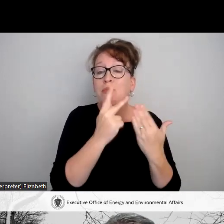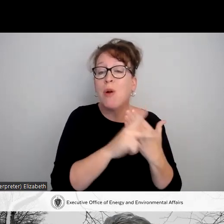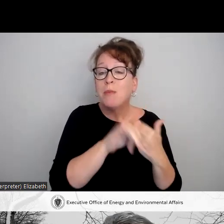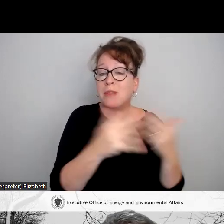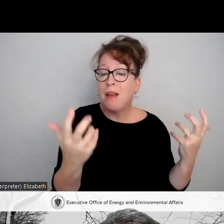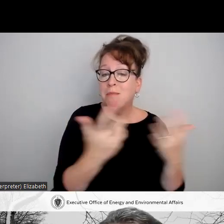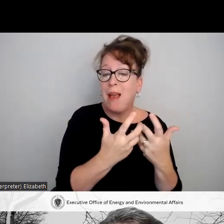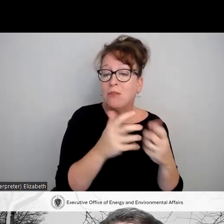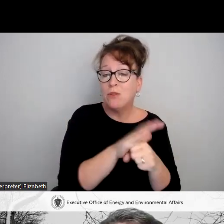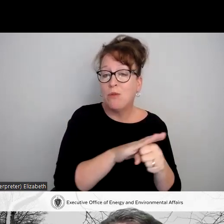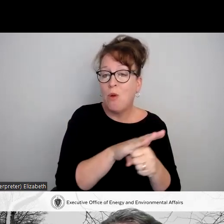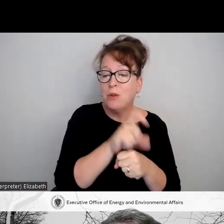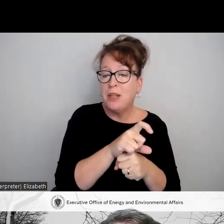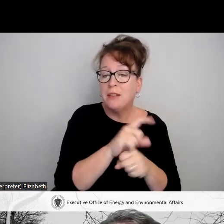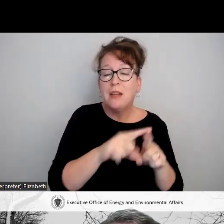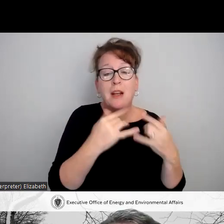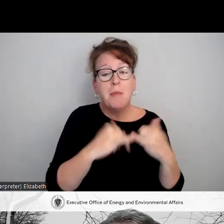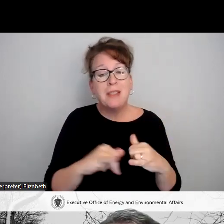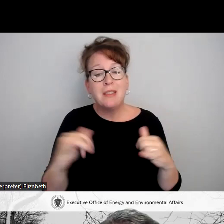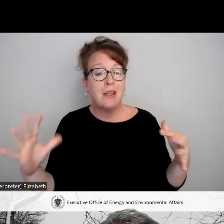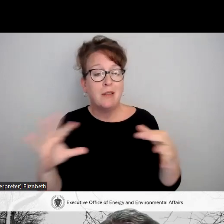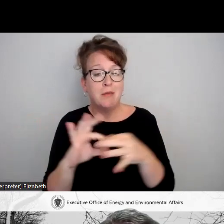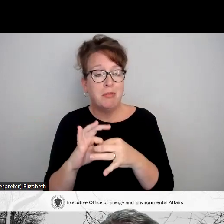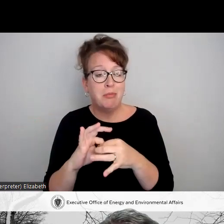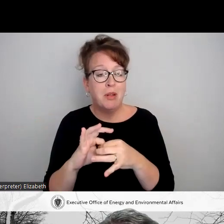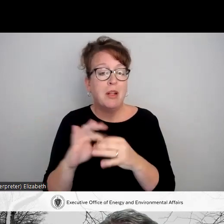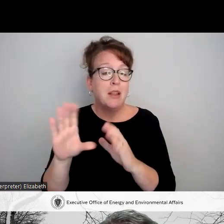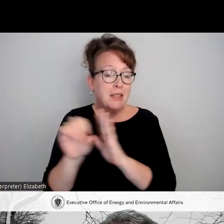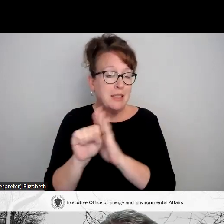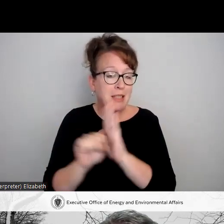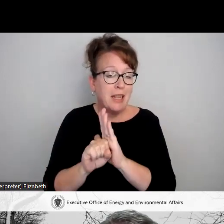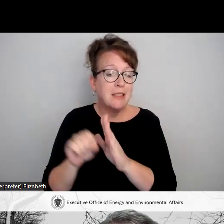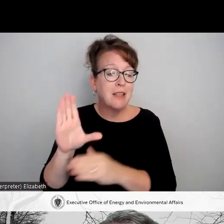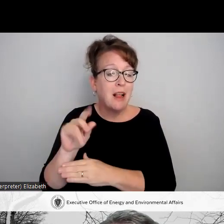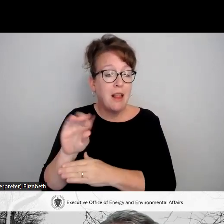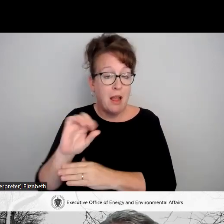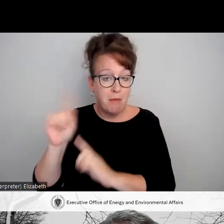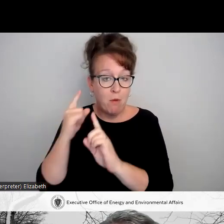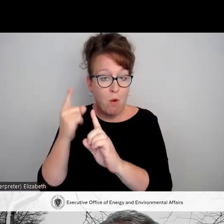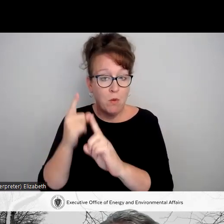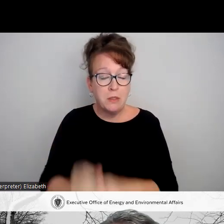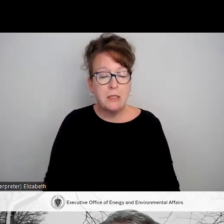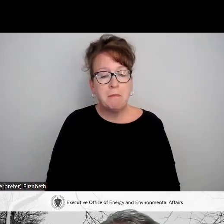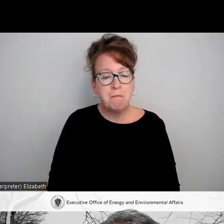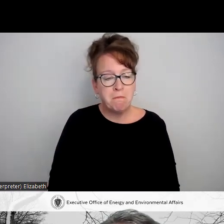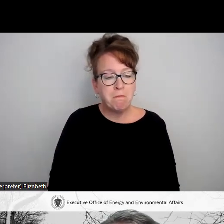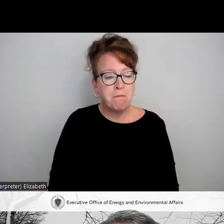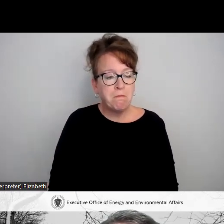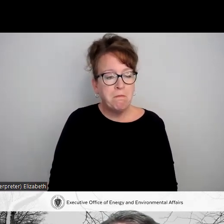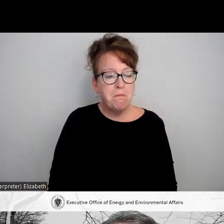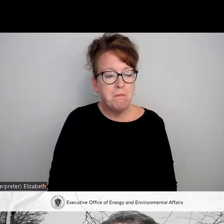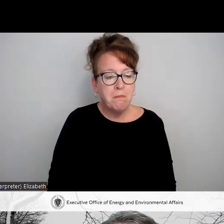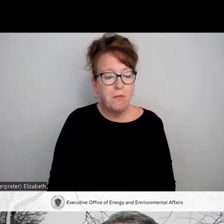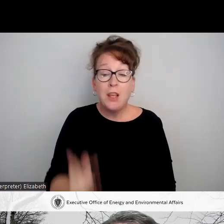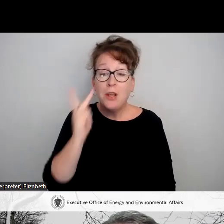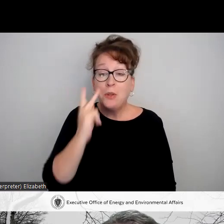also helps the Commonwealth achieve our climate objectives. I'll briefly share, there's images on this slide